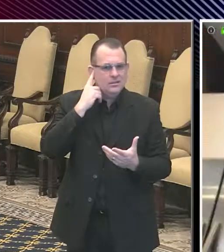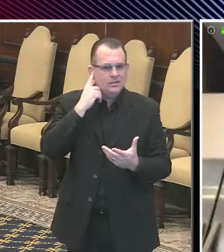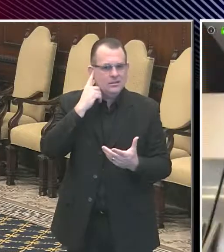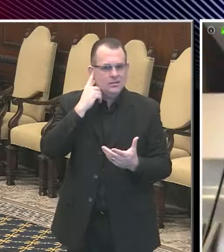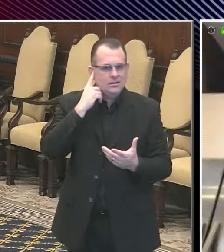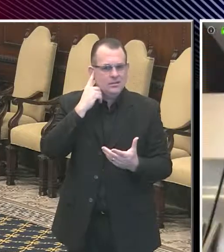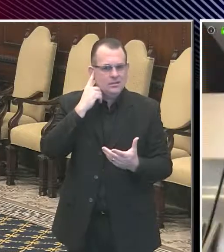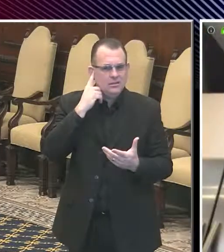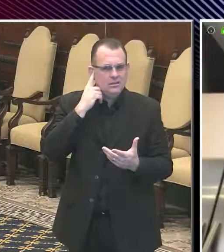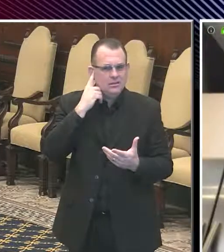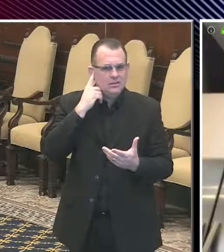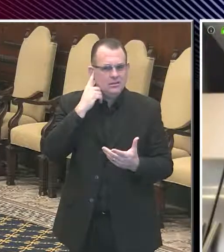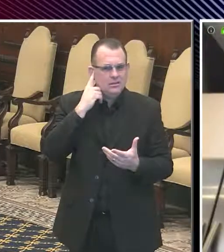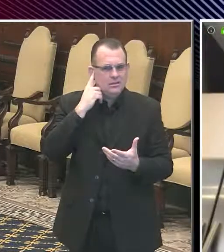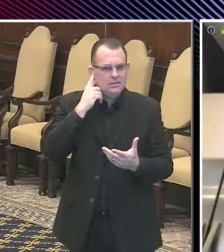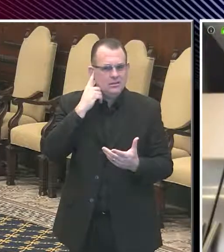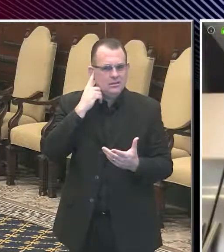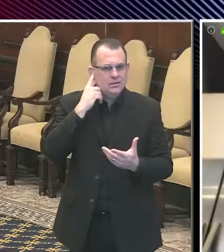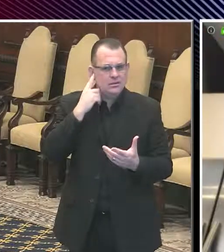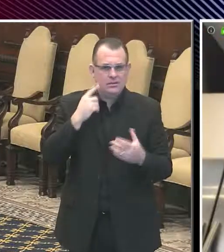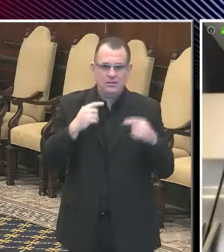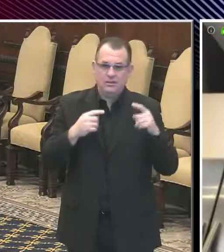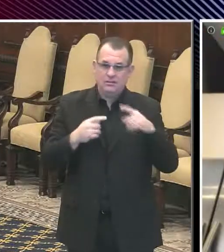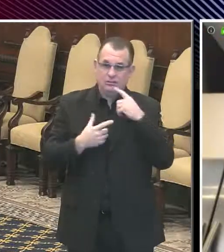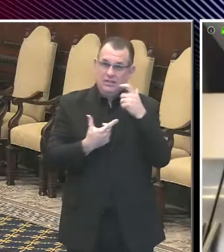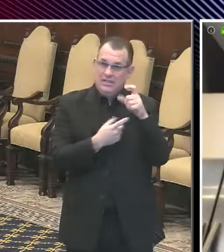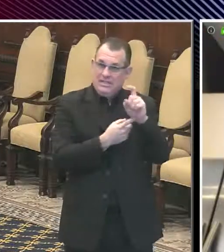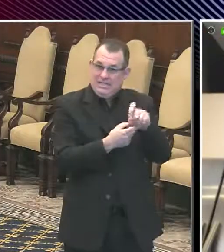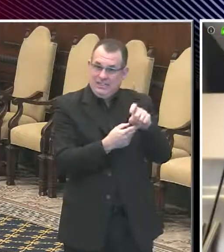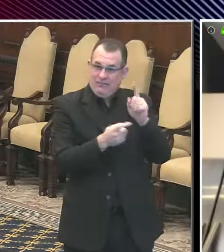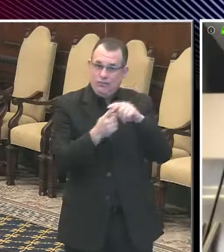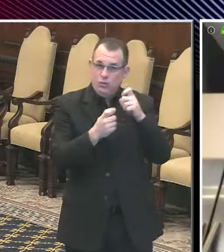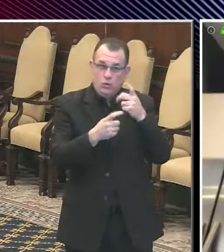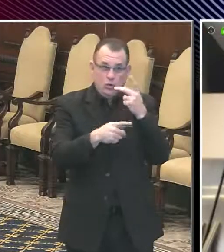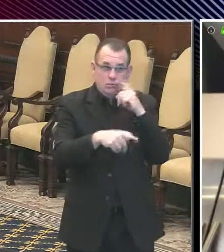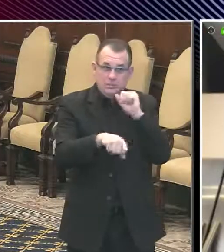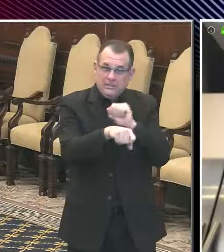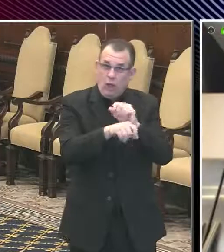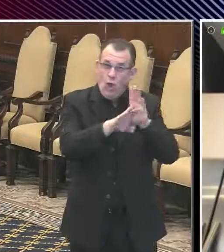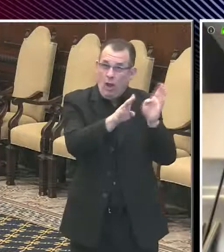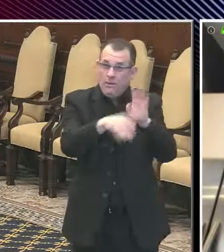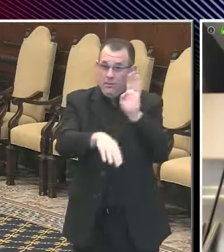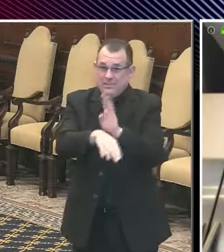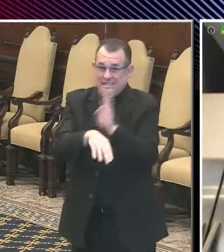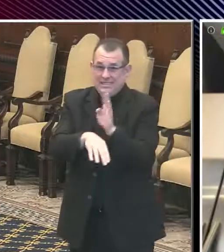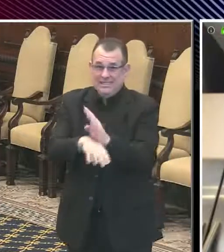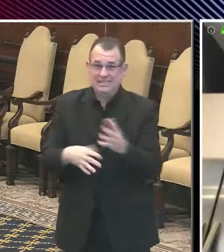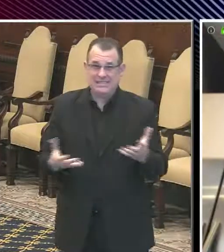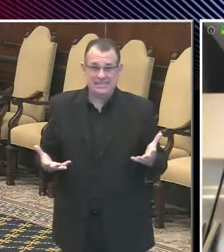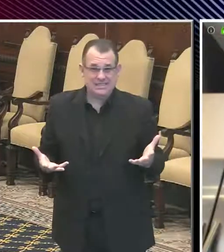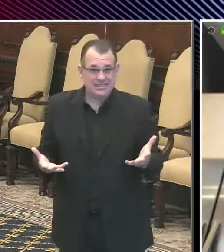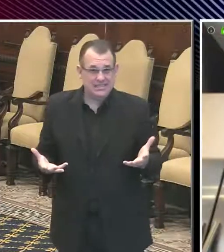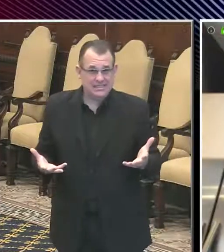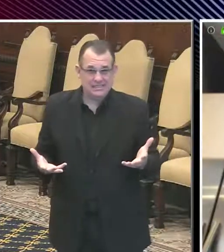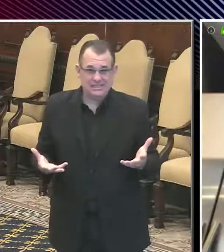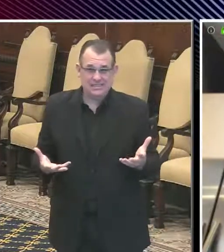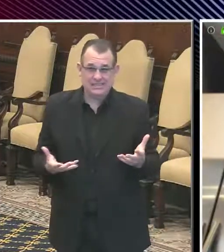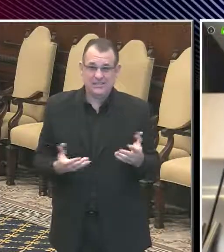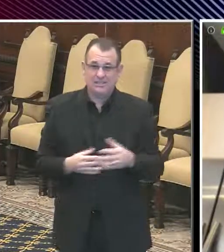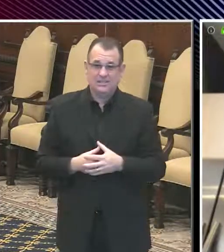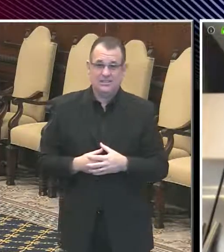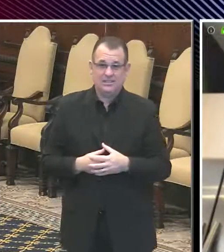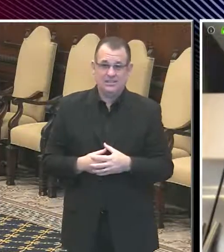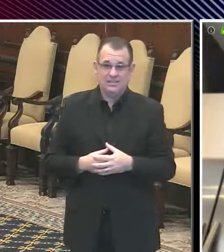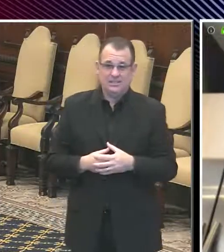Is this, do you think, necessary to reopen businesses? And back to that budget question, is there a